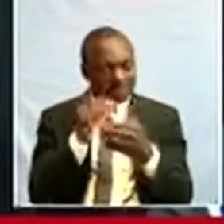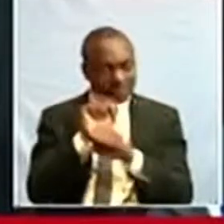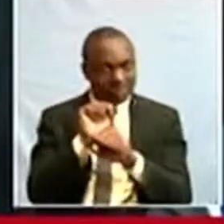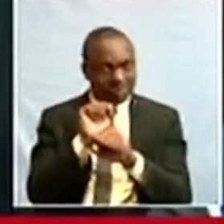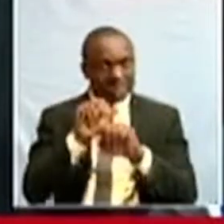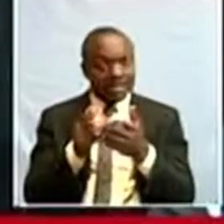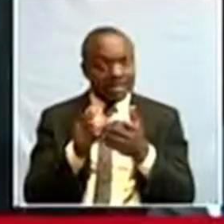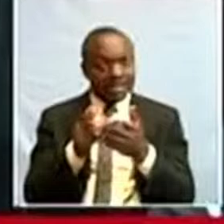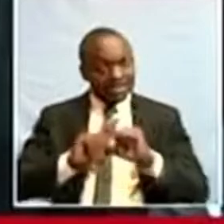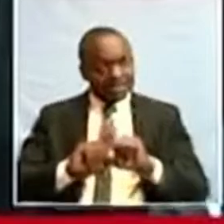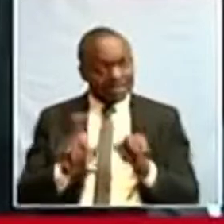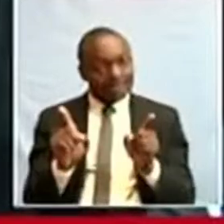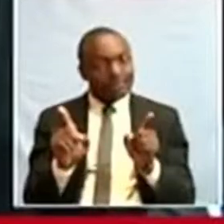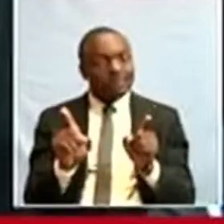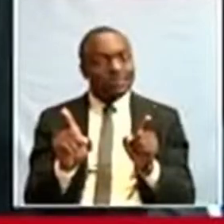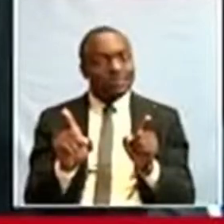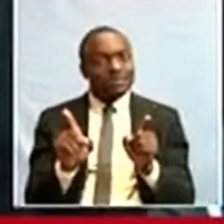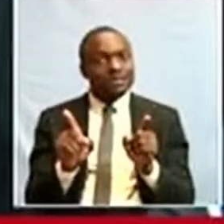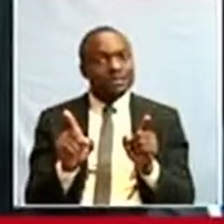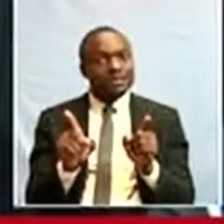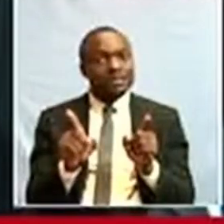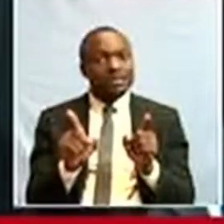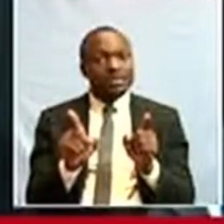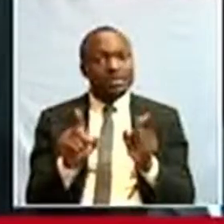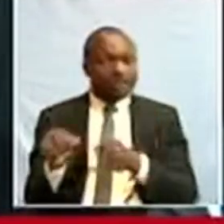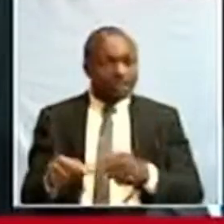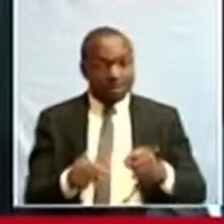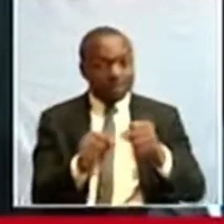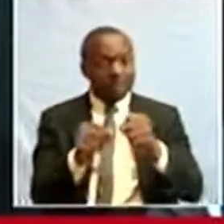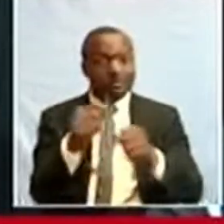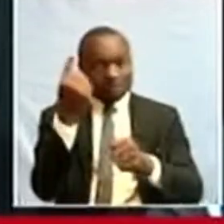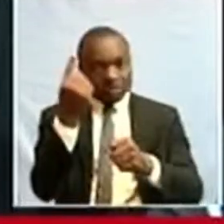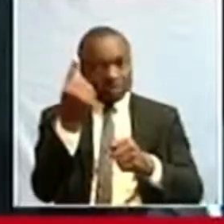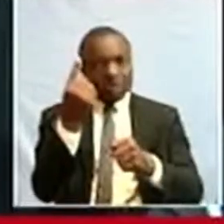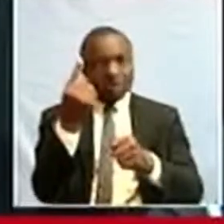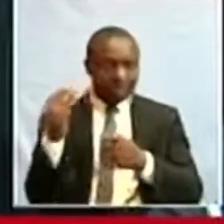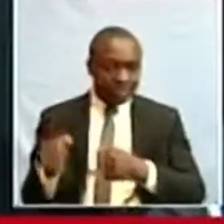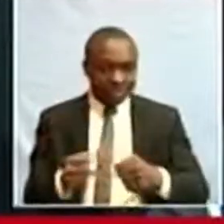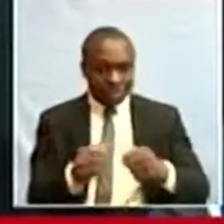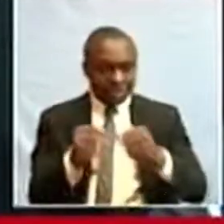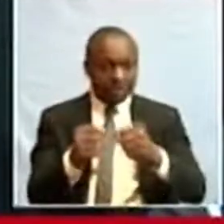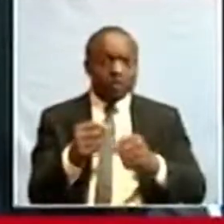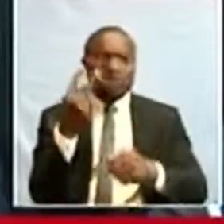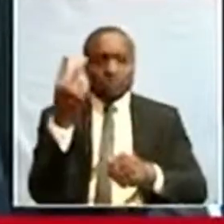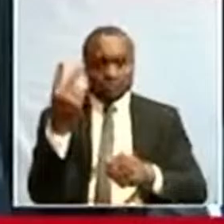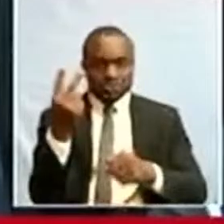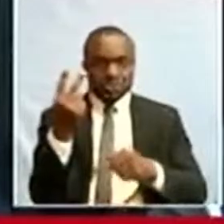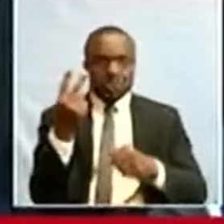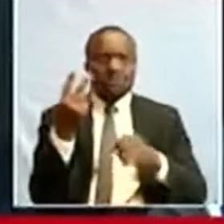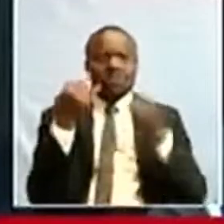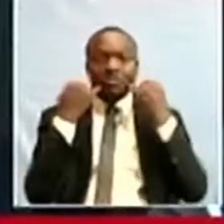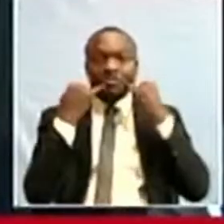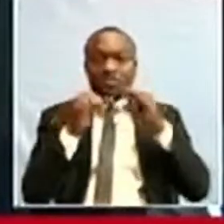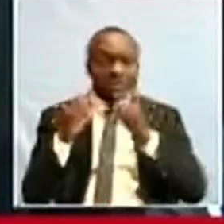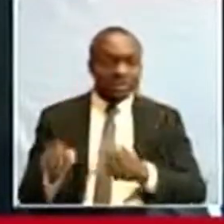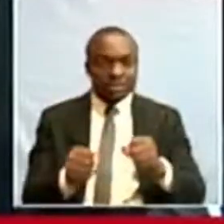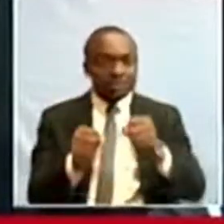Are there different modules in one database, or there are two databases standalone? I submit,